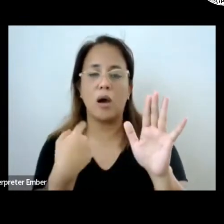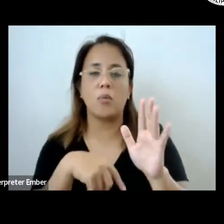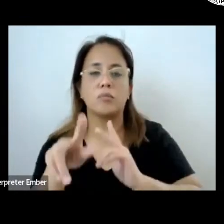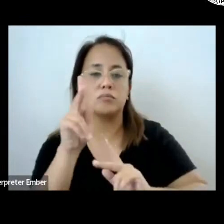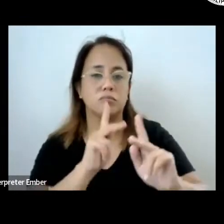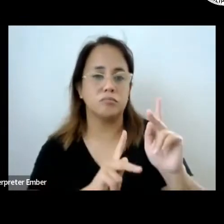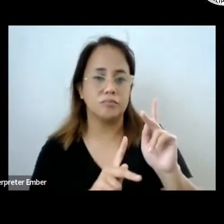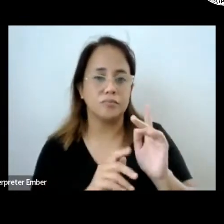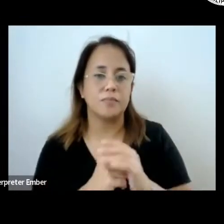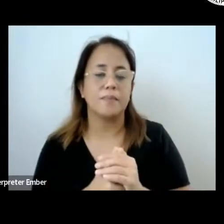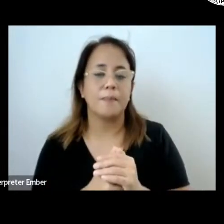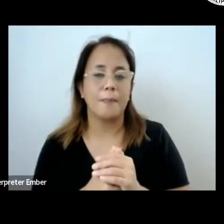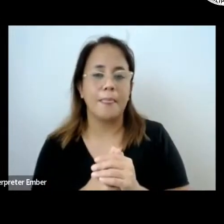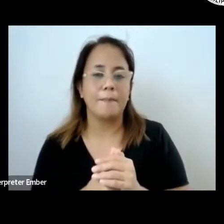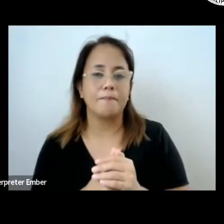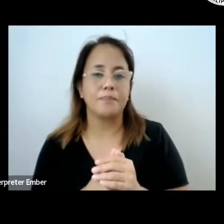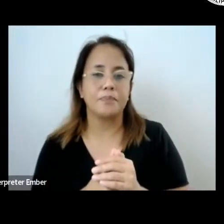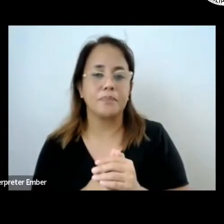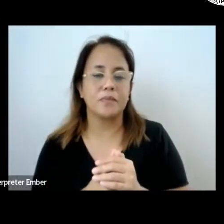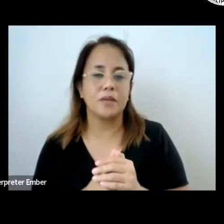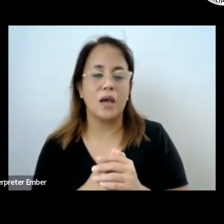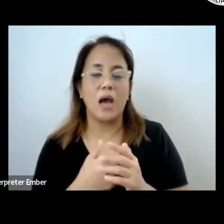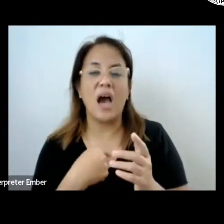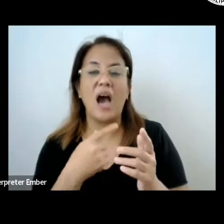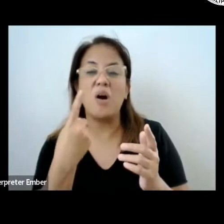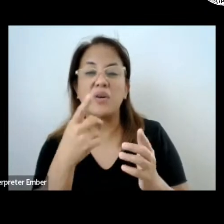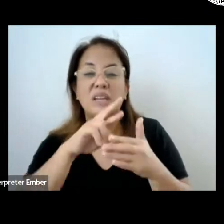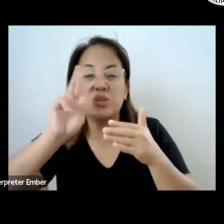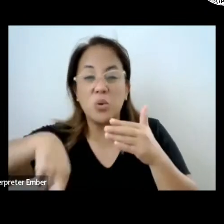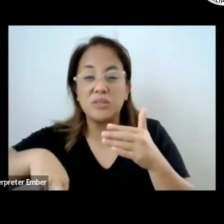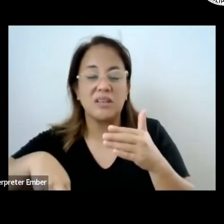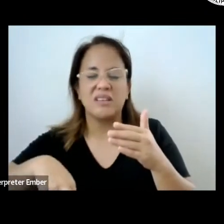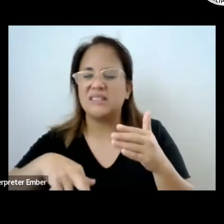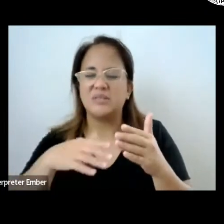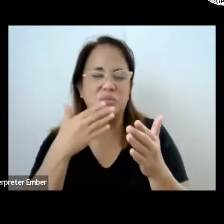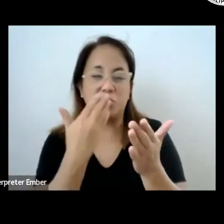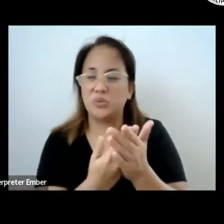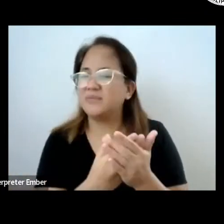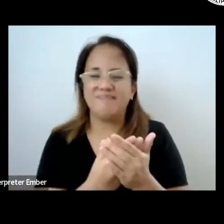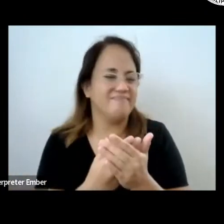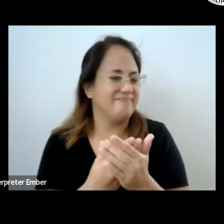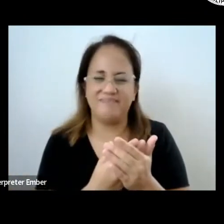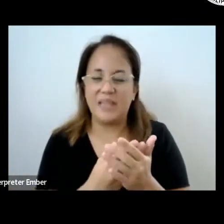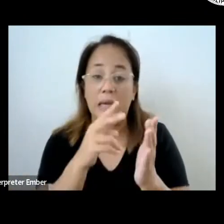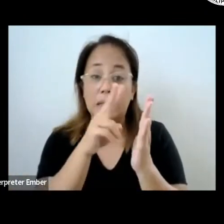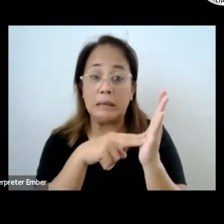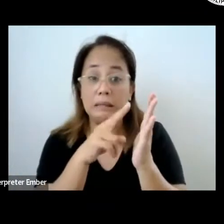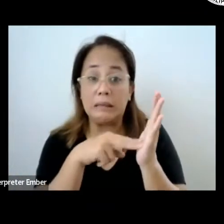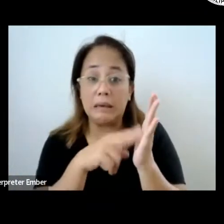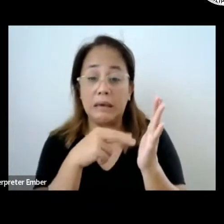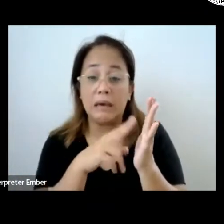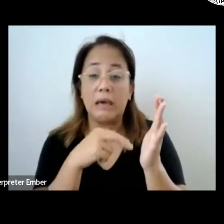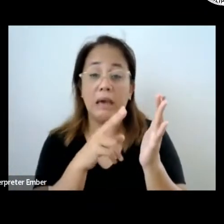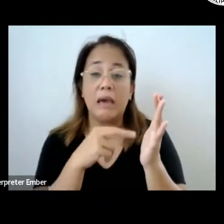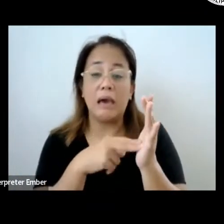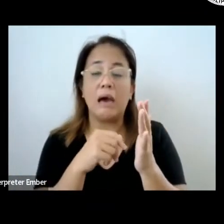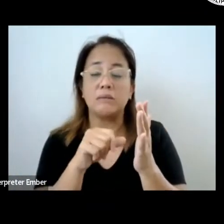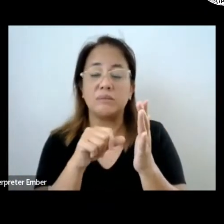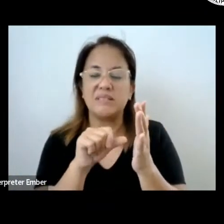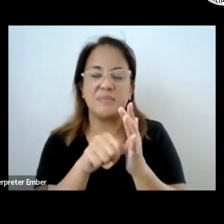performance is not really good. Our reading problem is also very much highlighted in